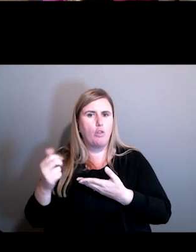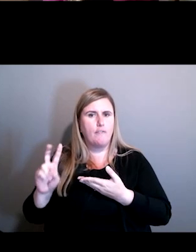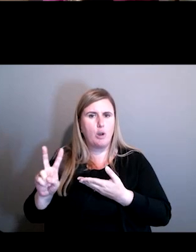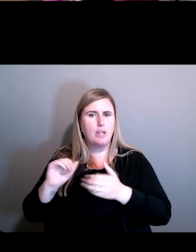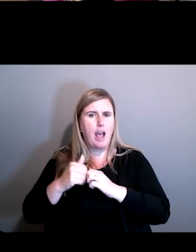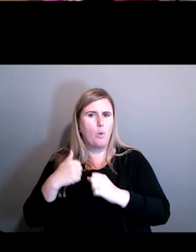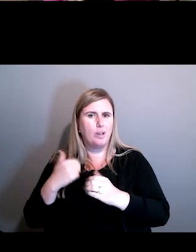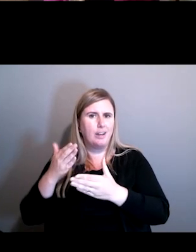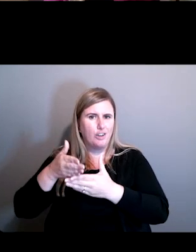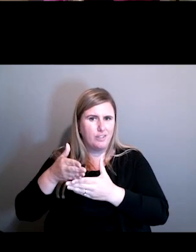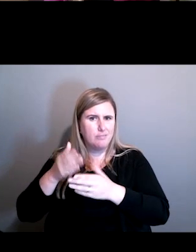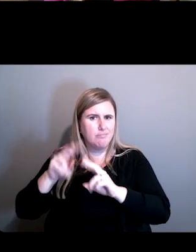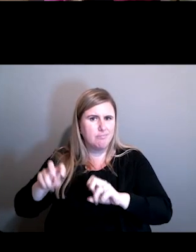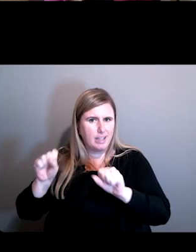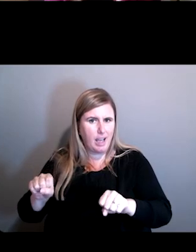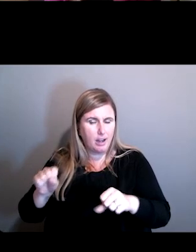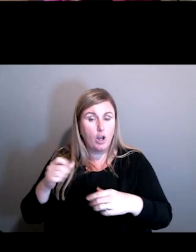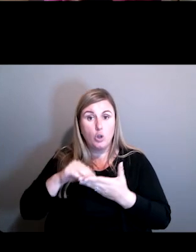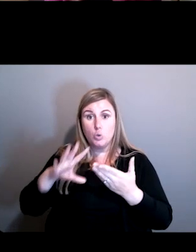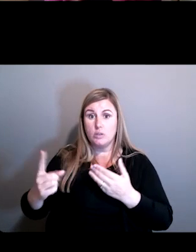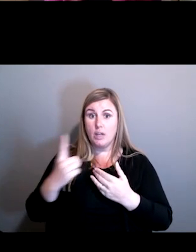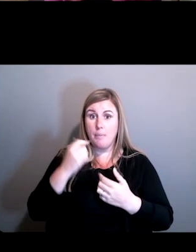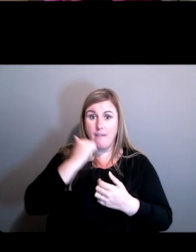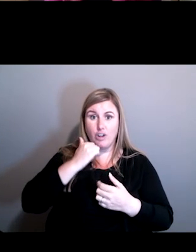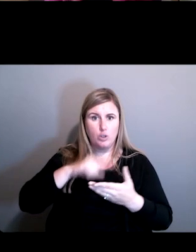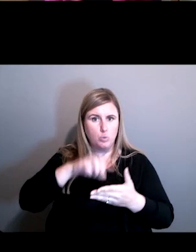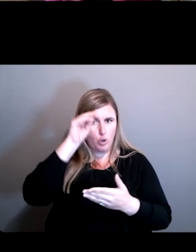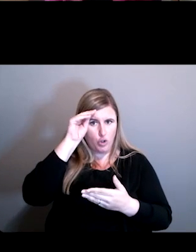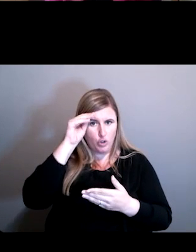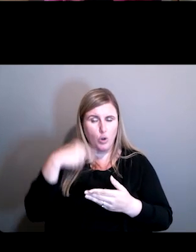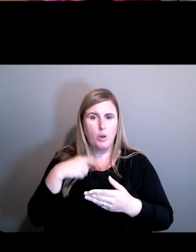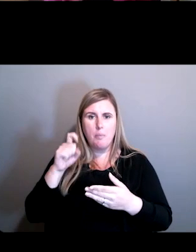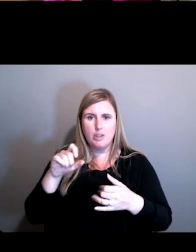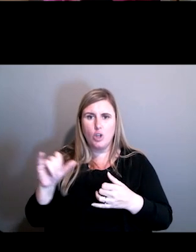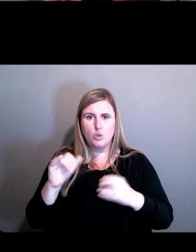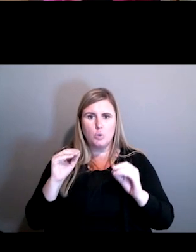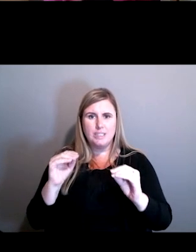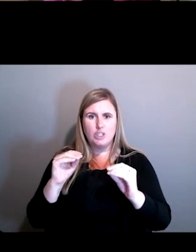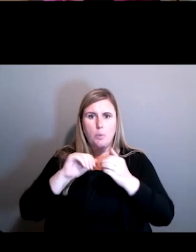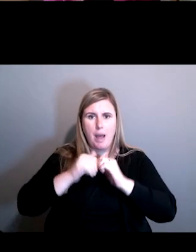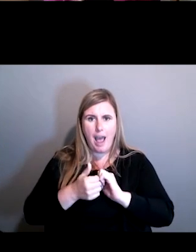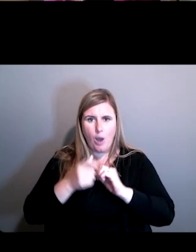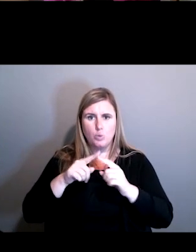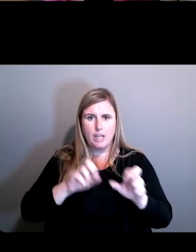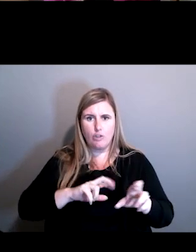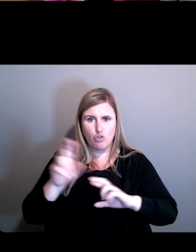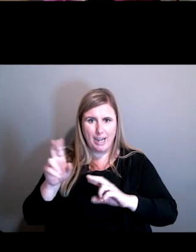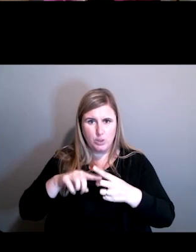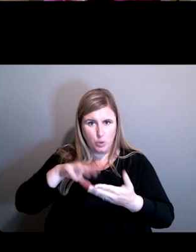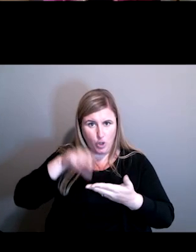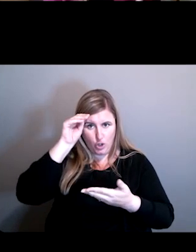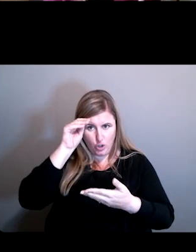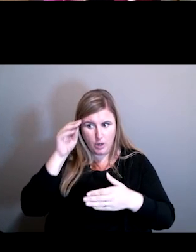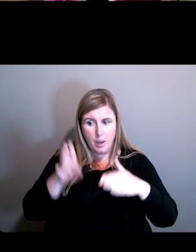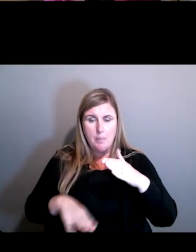should intervene. Remember, our students come to school each day to learn. We must also teach them how to get ready to learn.